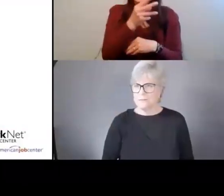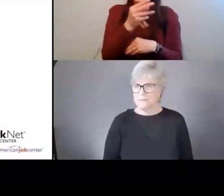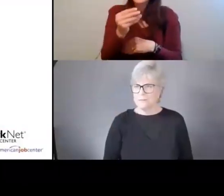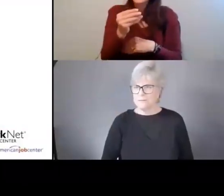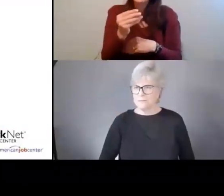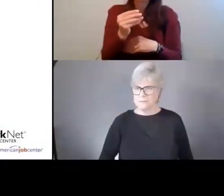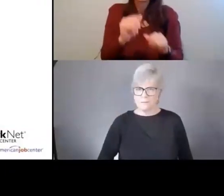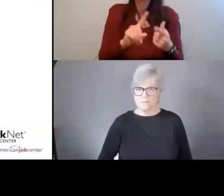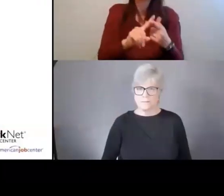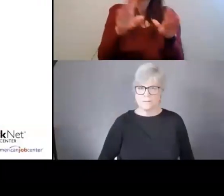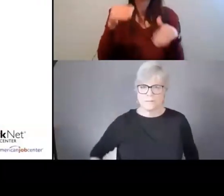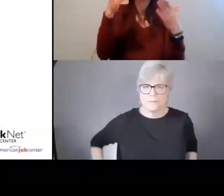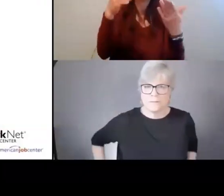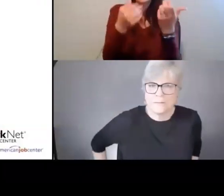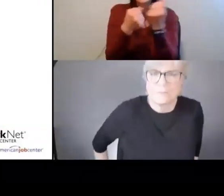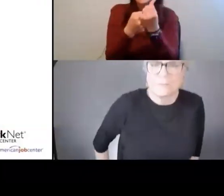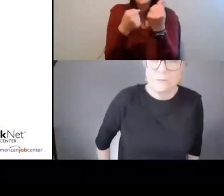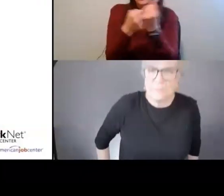provide support.